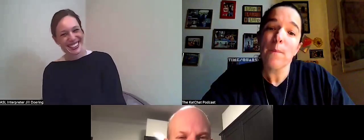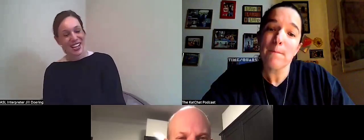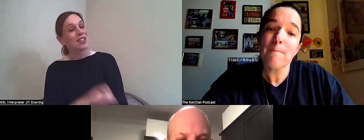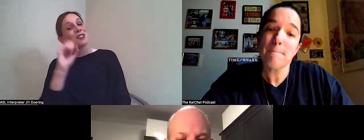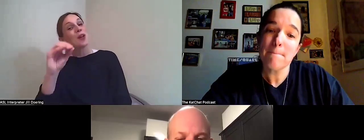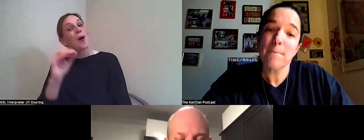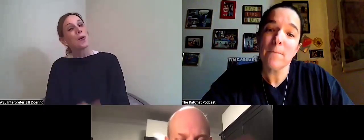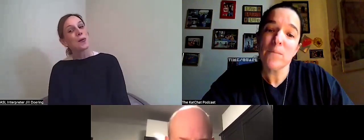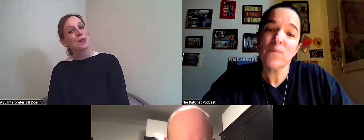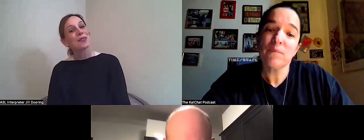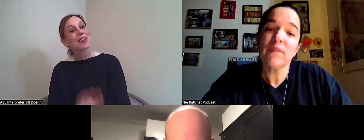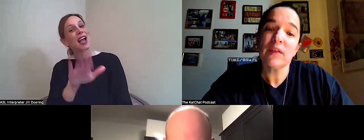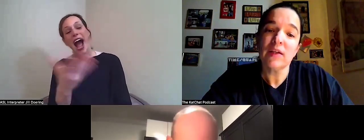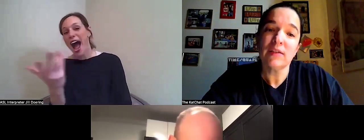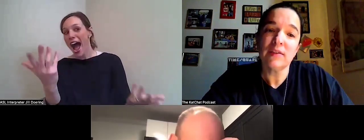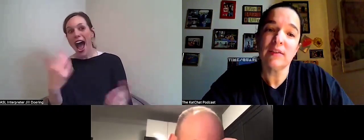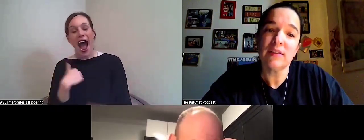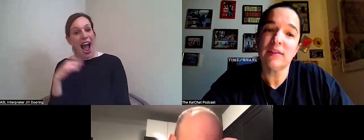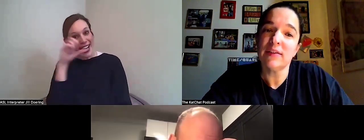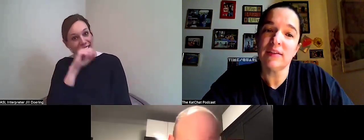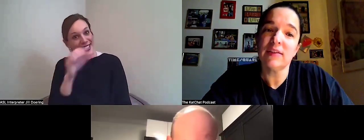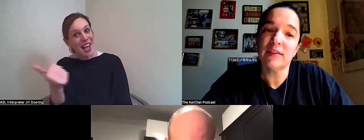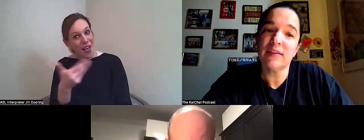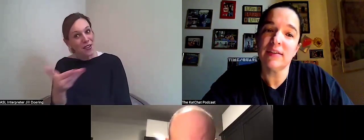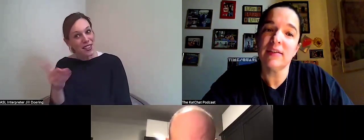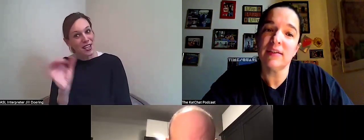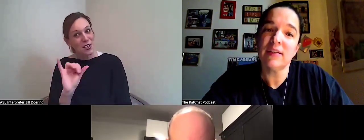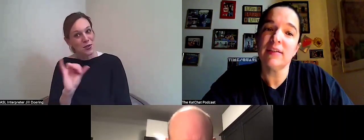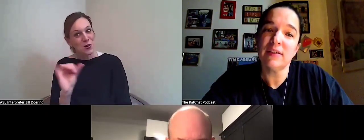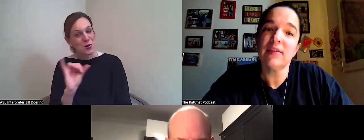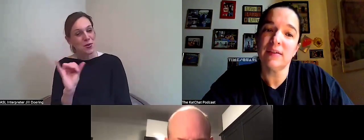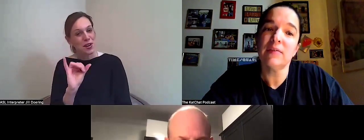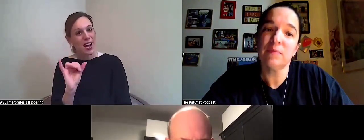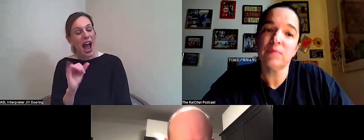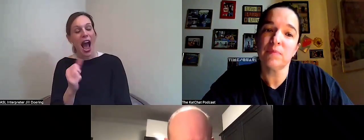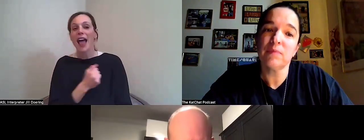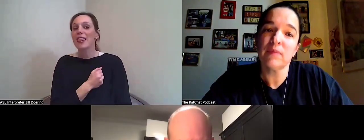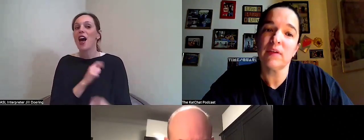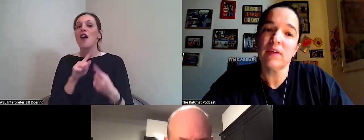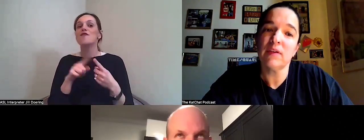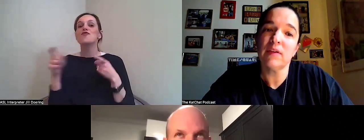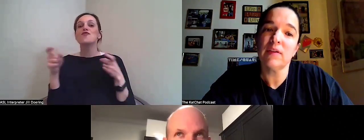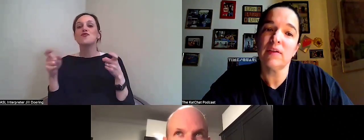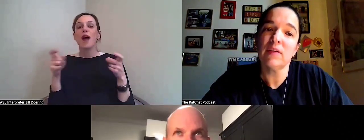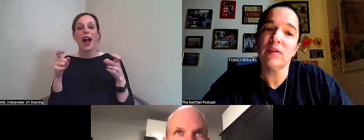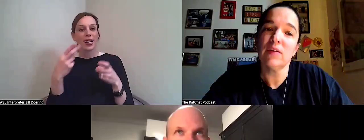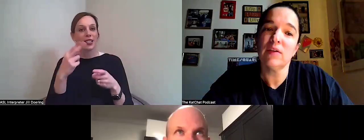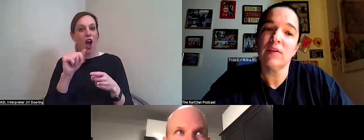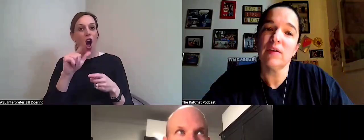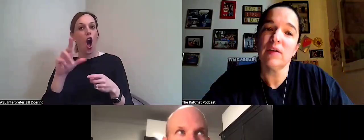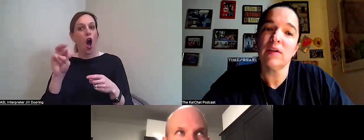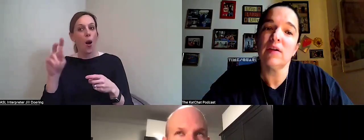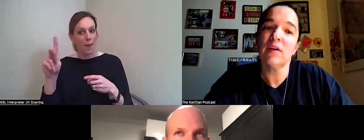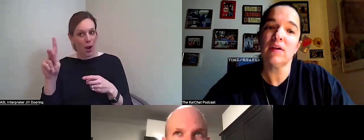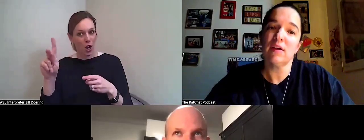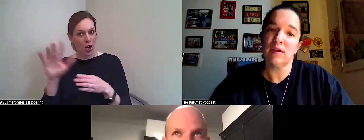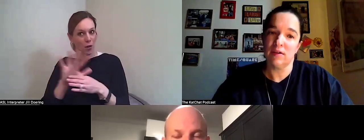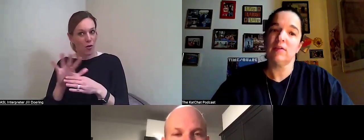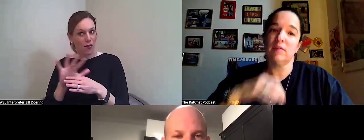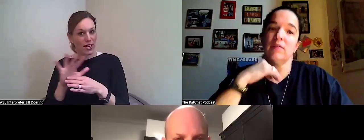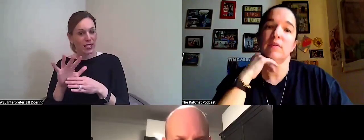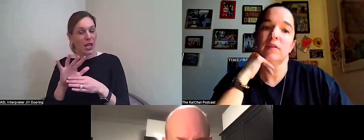So, yeah, so I guess the other thing as well, it's funny, I love to direct Hallmark movies, but I also team up